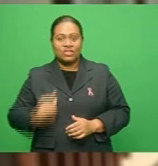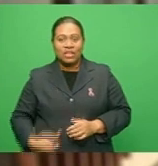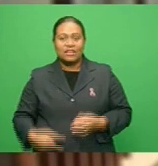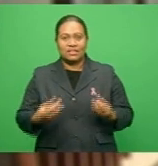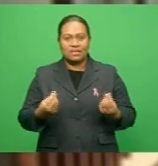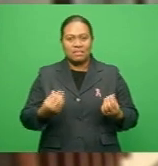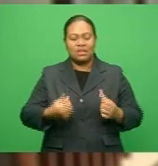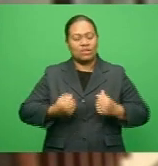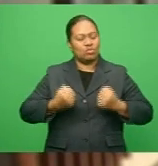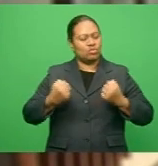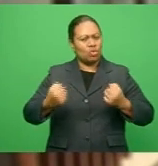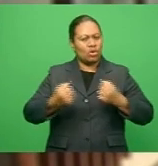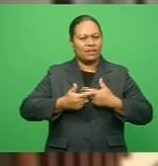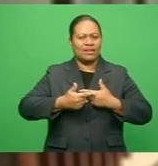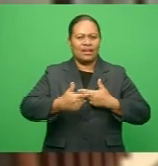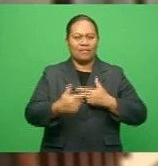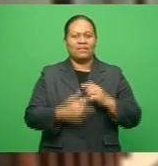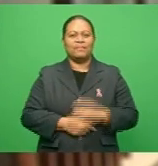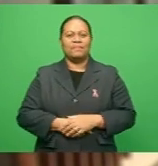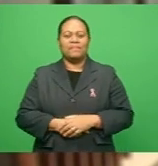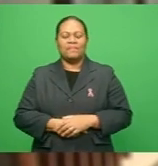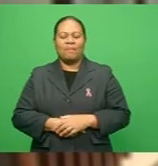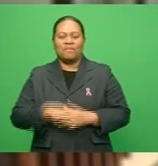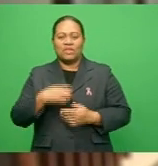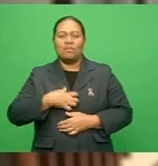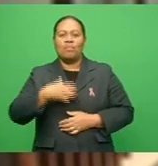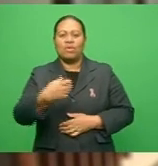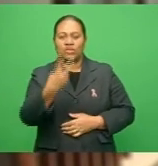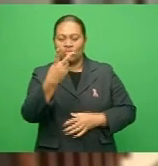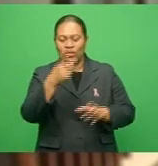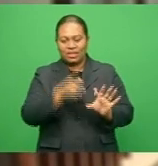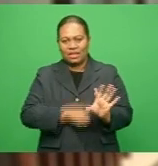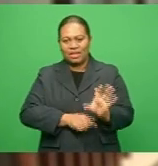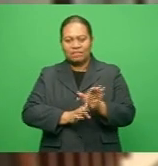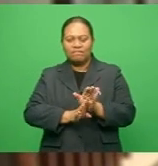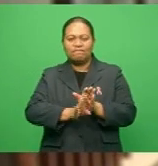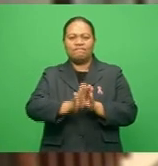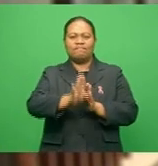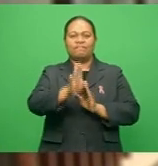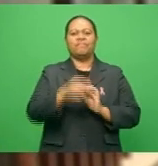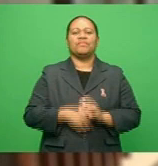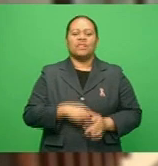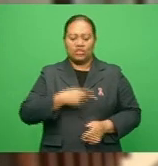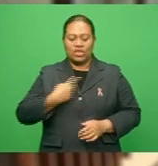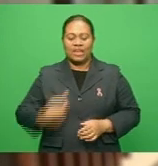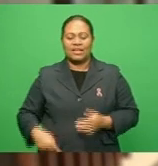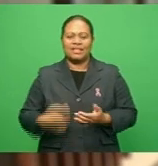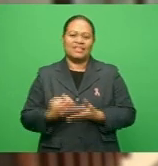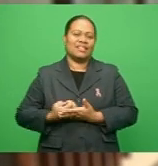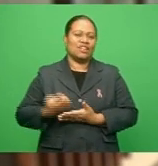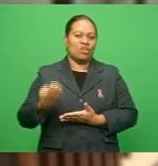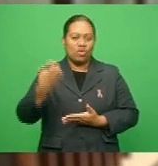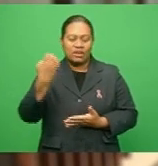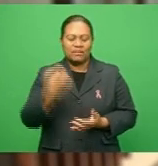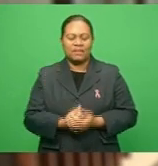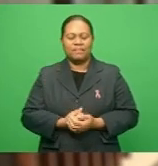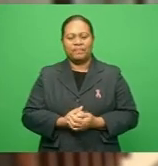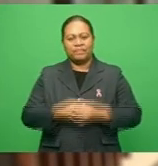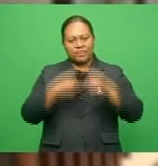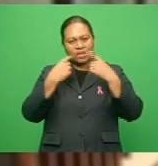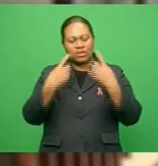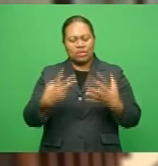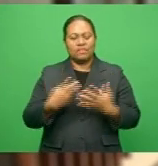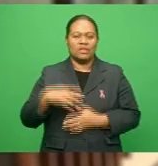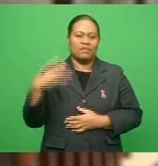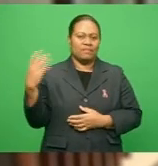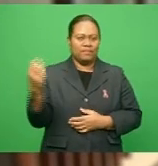to its strongest level against the dollar in more than 2 years on growing optimism about China's economy and speculation that a victory for